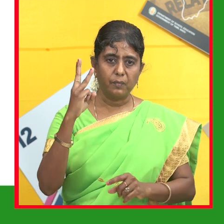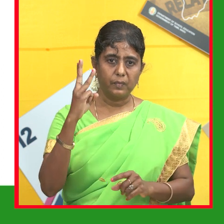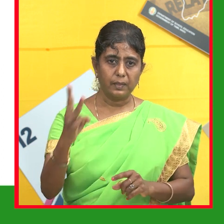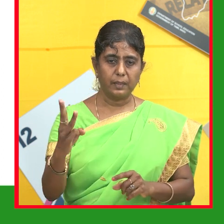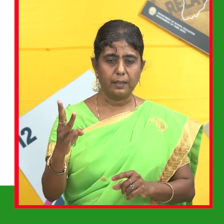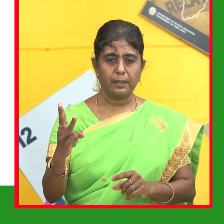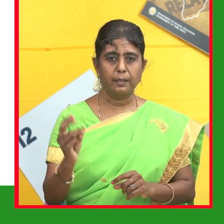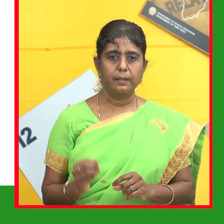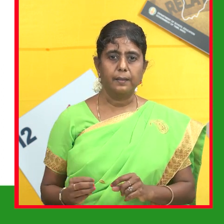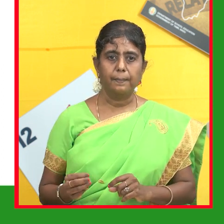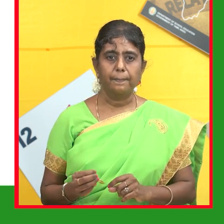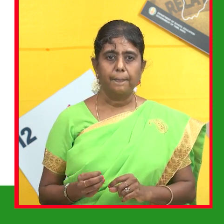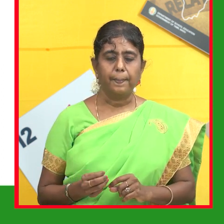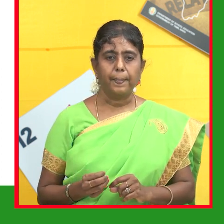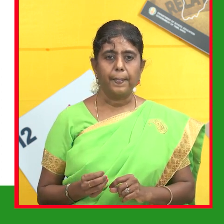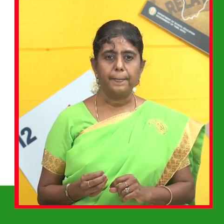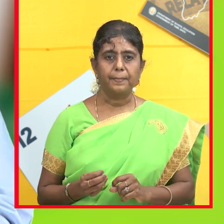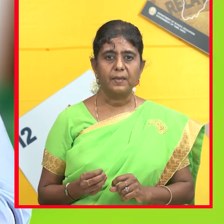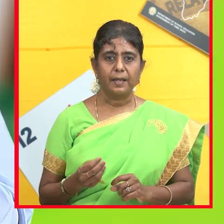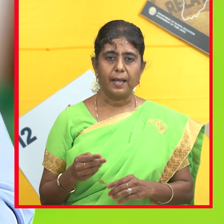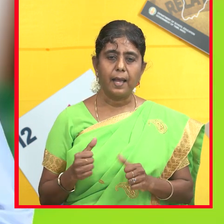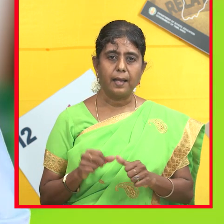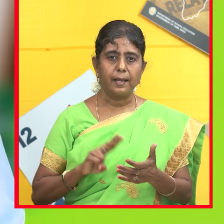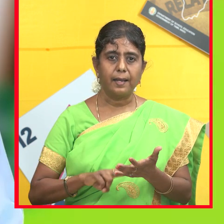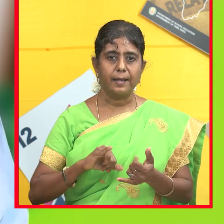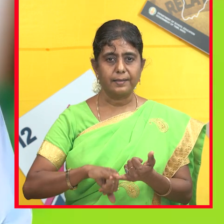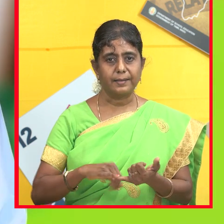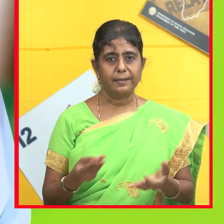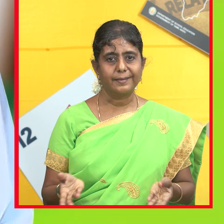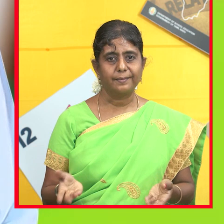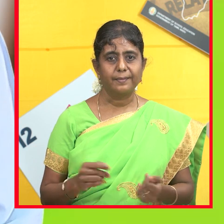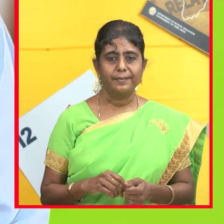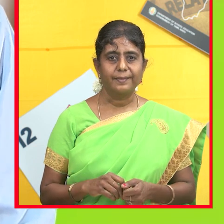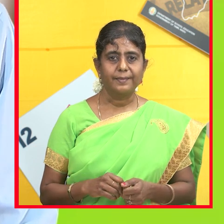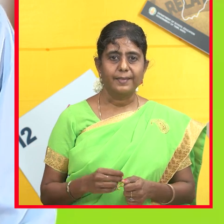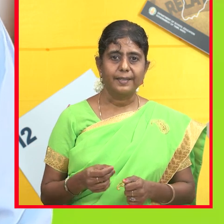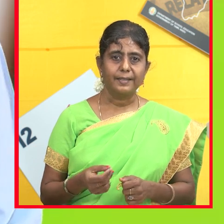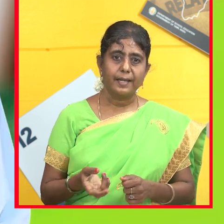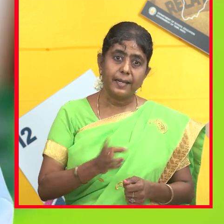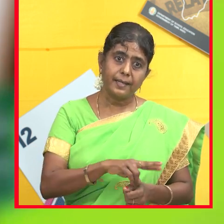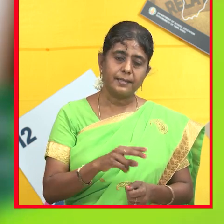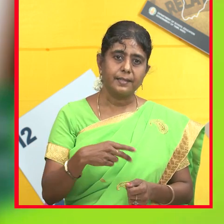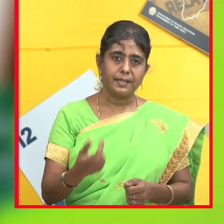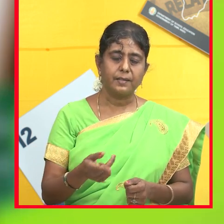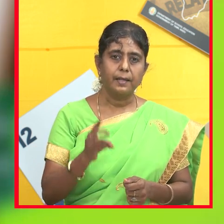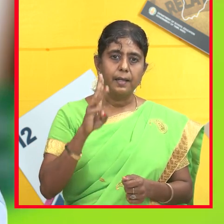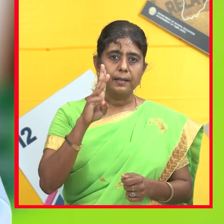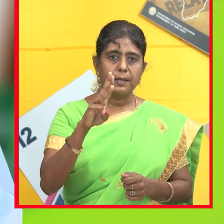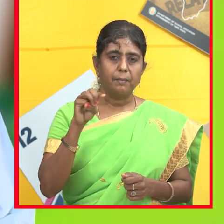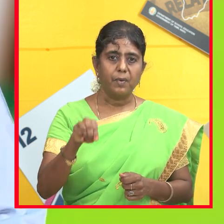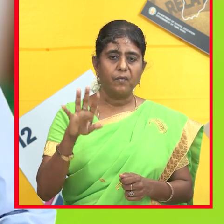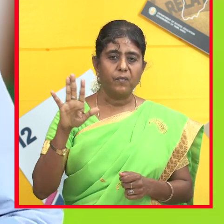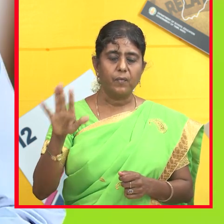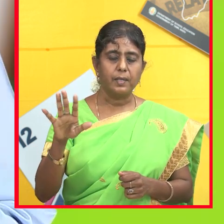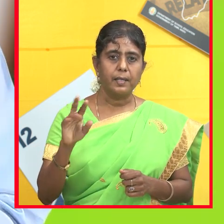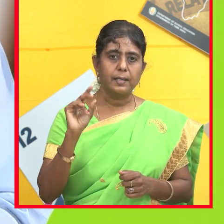5y to the power of 3. That is the answer. Now let's go for the next one. Exercise 3.5 question